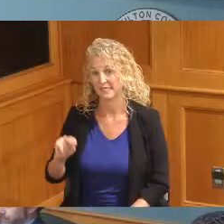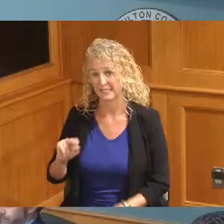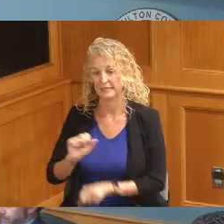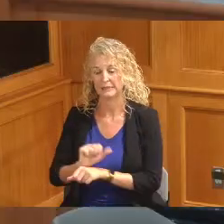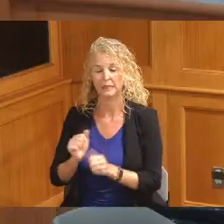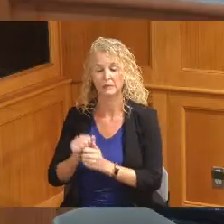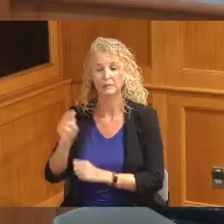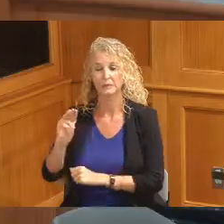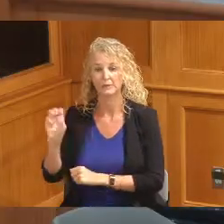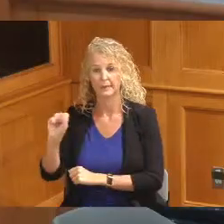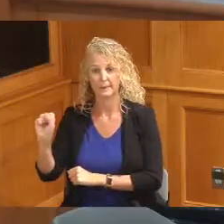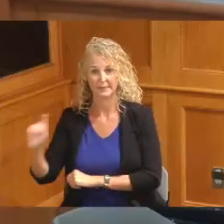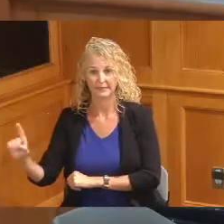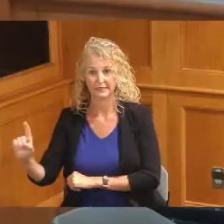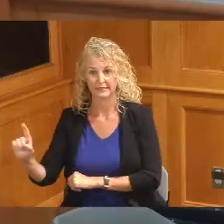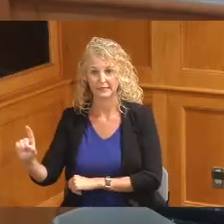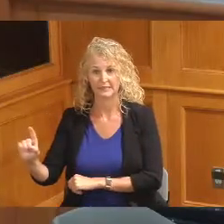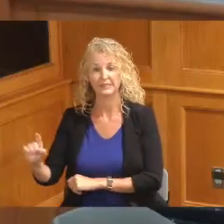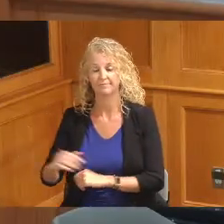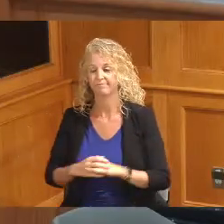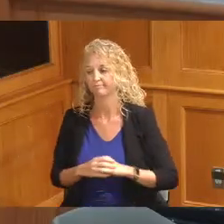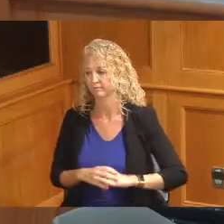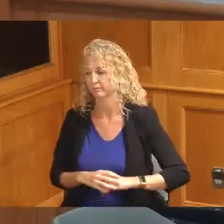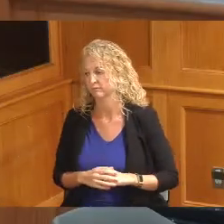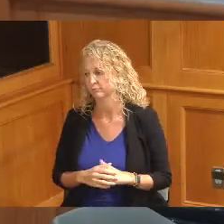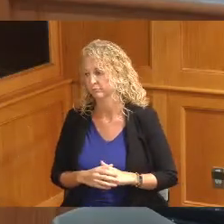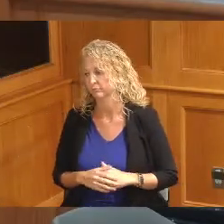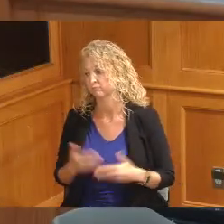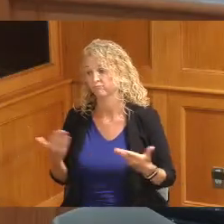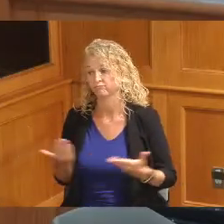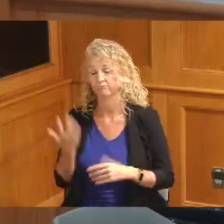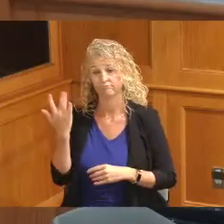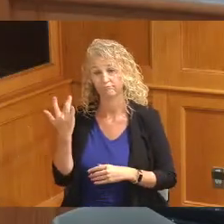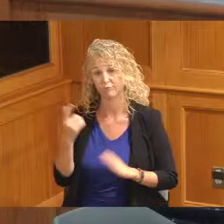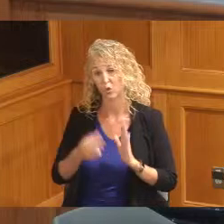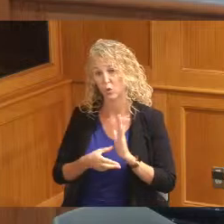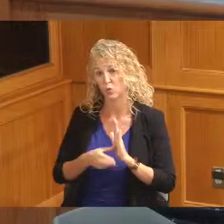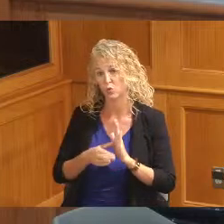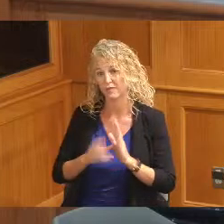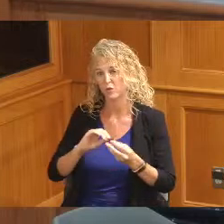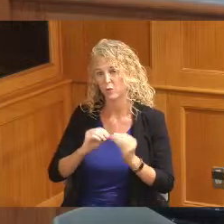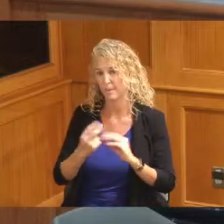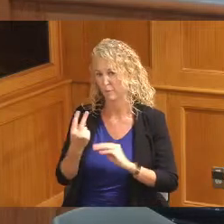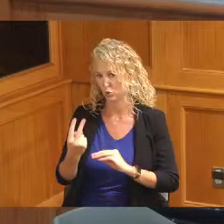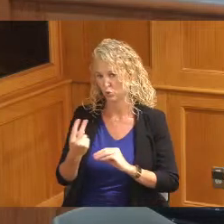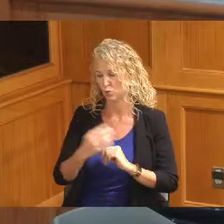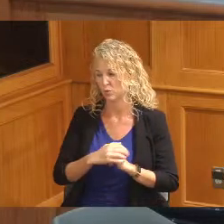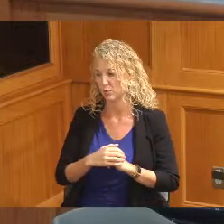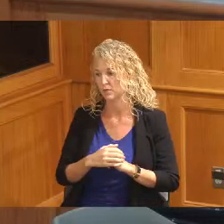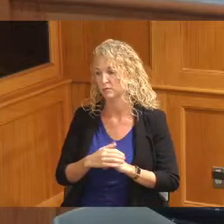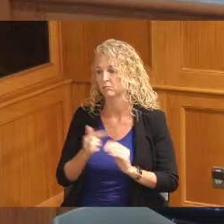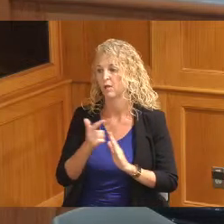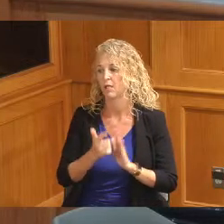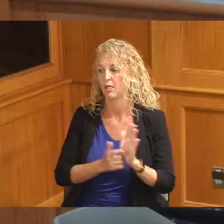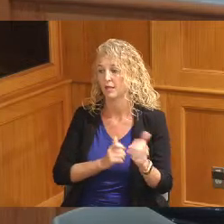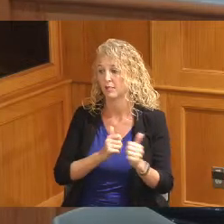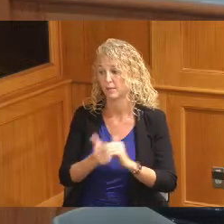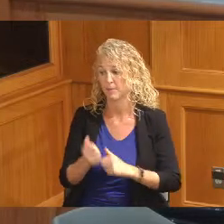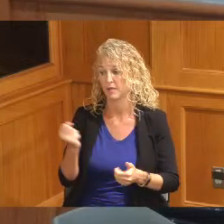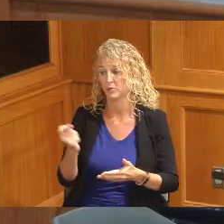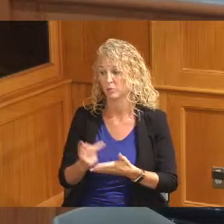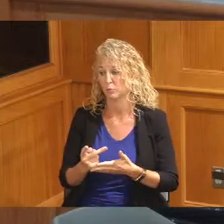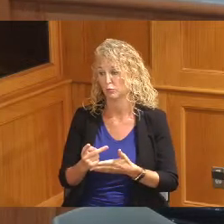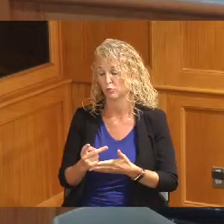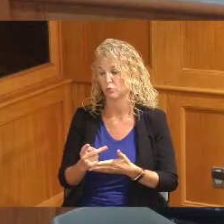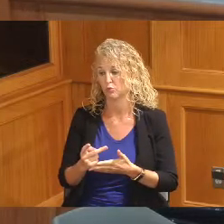Metropolitan Sewer District of Greater Cincinnati, and I'm here to review item 2 of you, which is legislation to authorize an